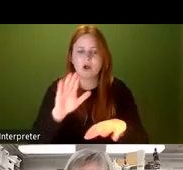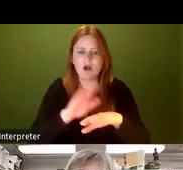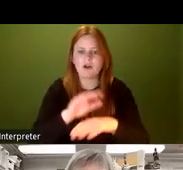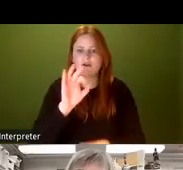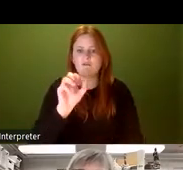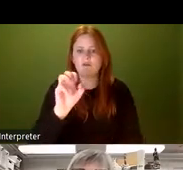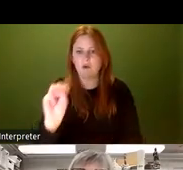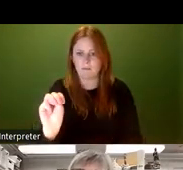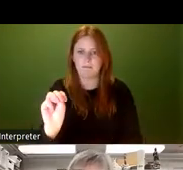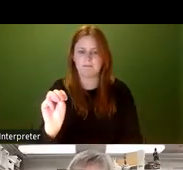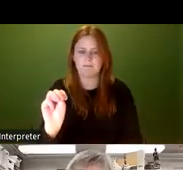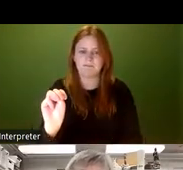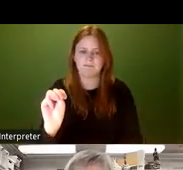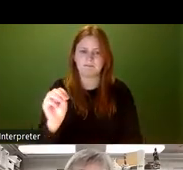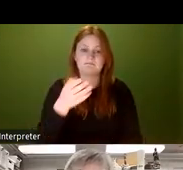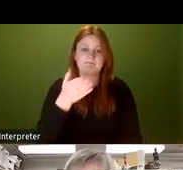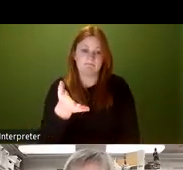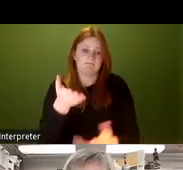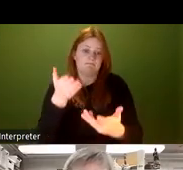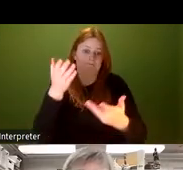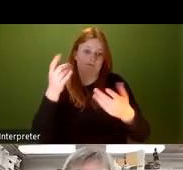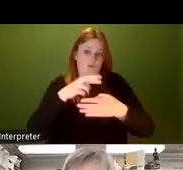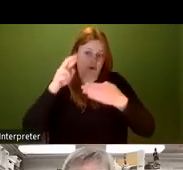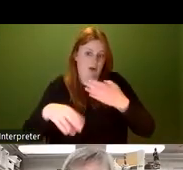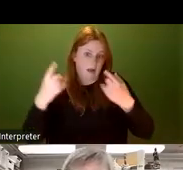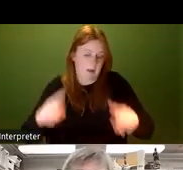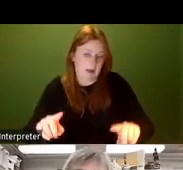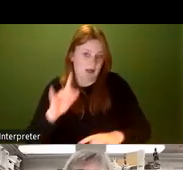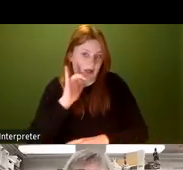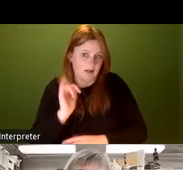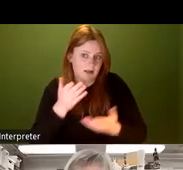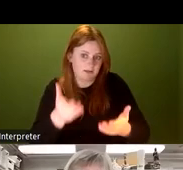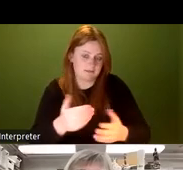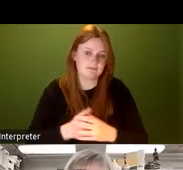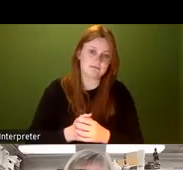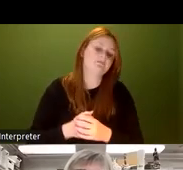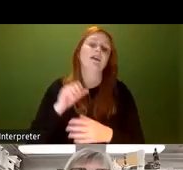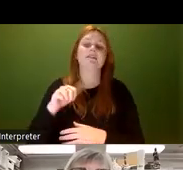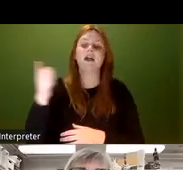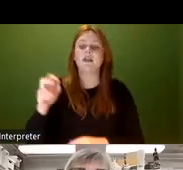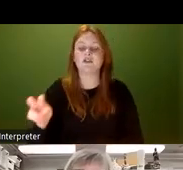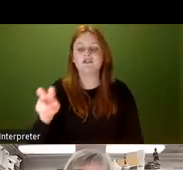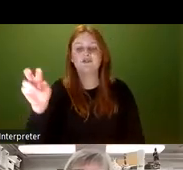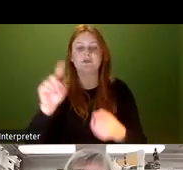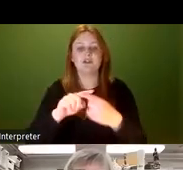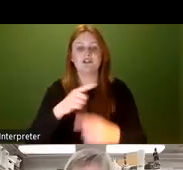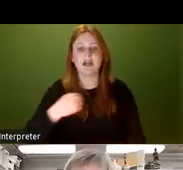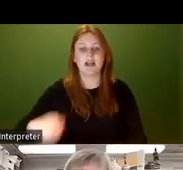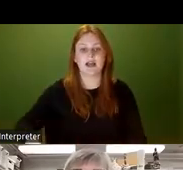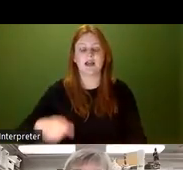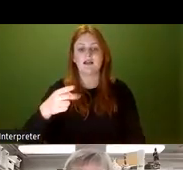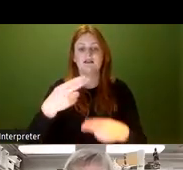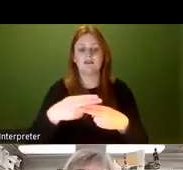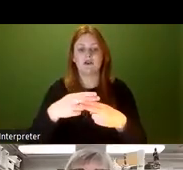So this is the result. Ultimately, this was after another trip to China, to Jingdezhen. And this is called